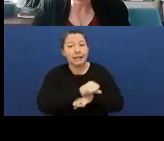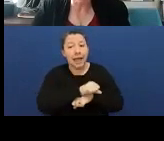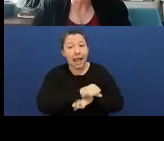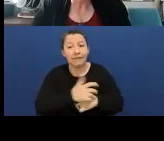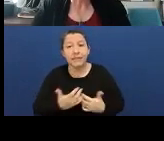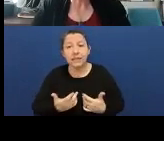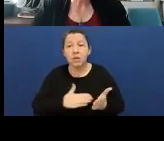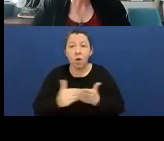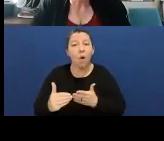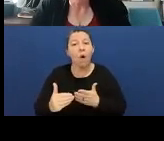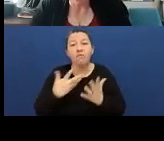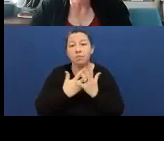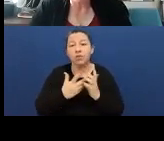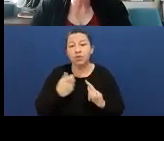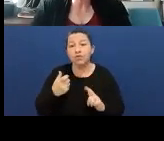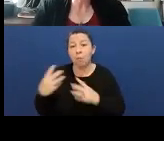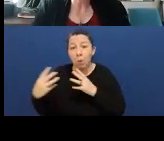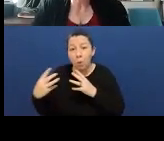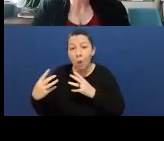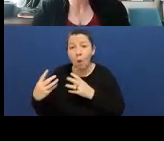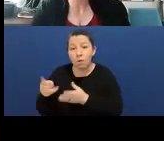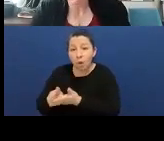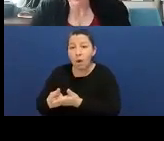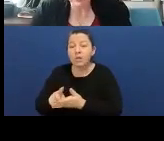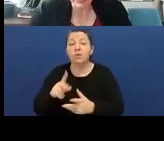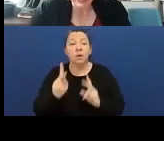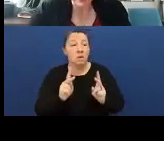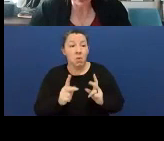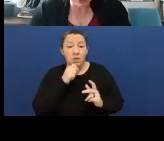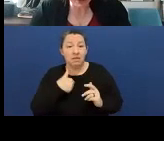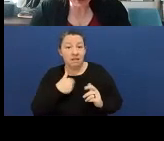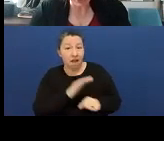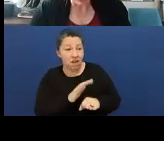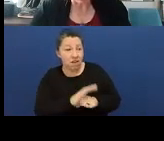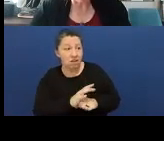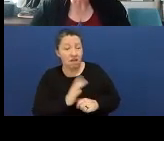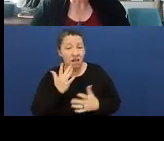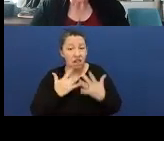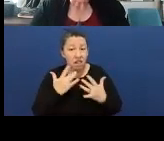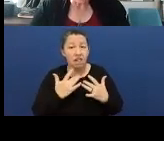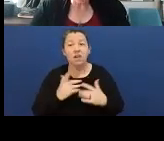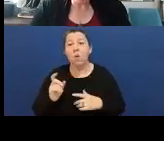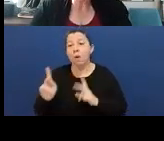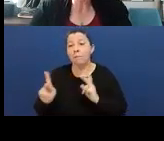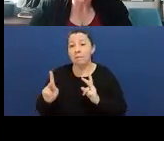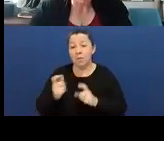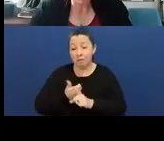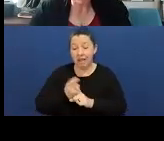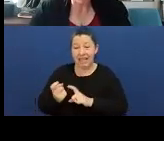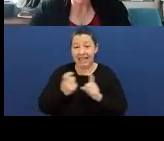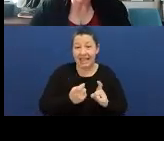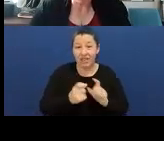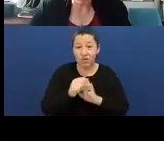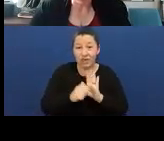prisoners of war, or people who were down on their luck, or people gifted to the state as tribute, especially during